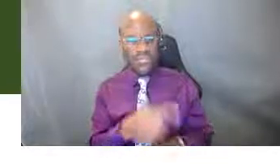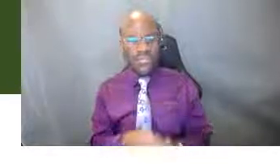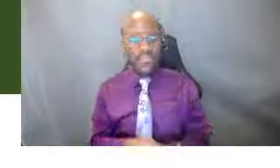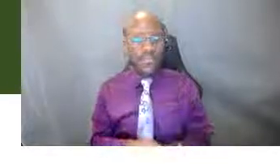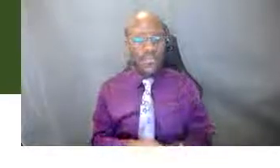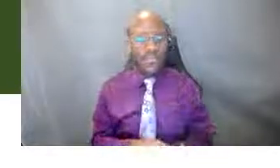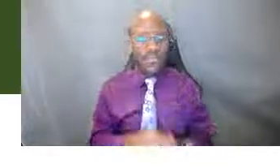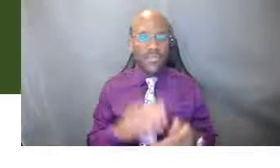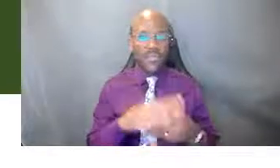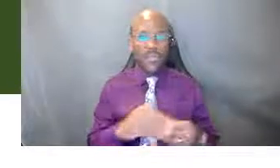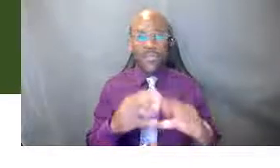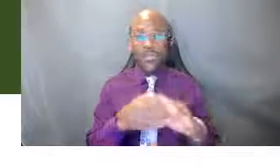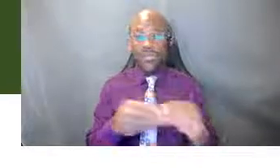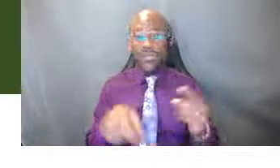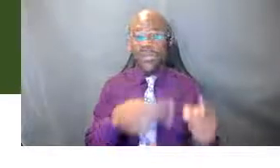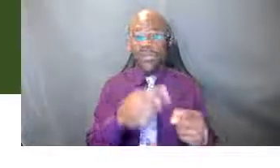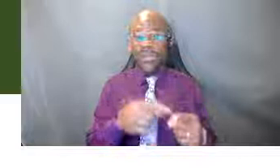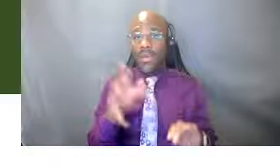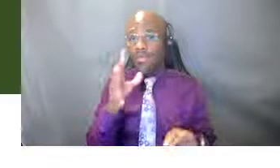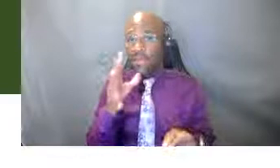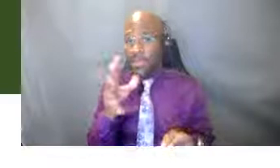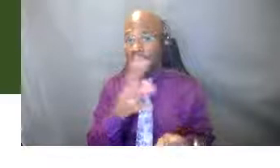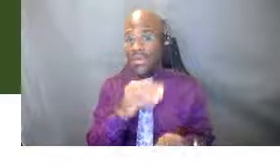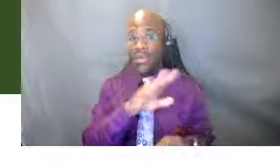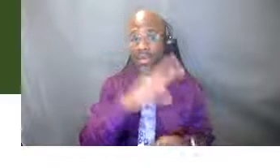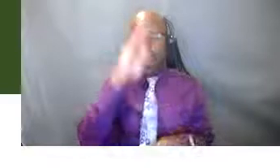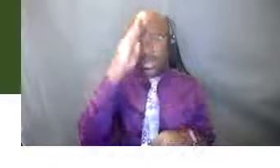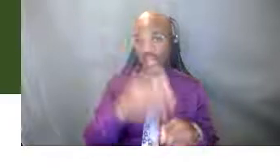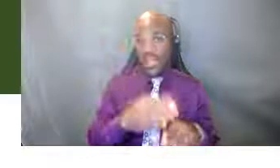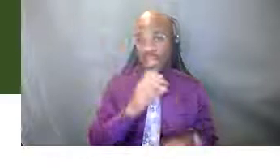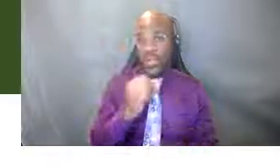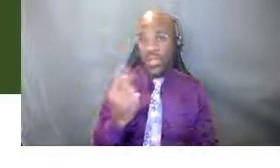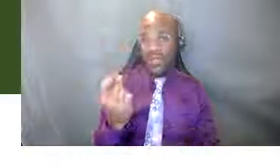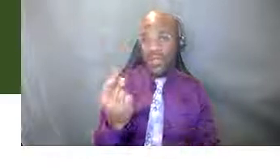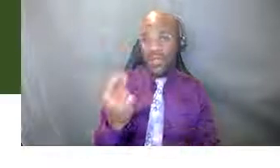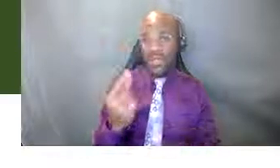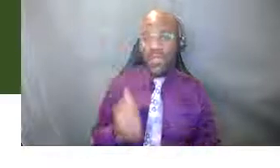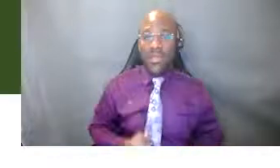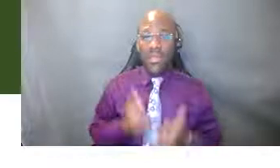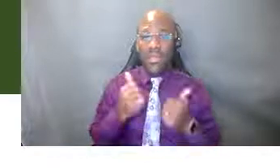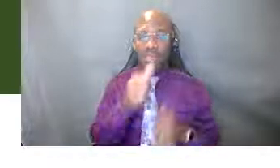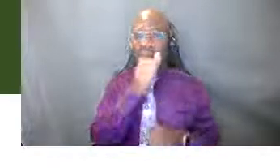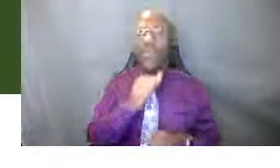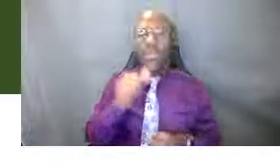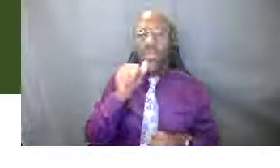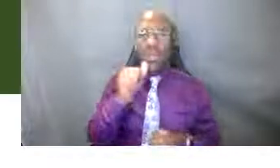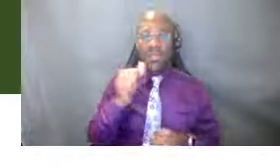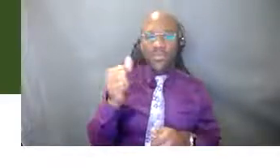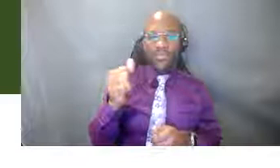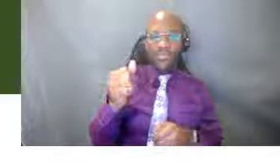about a mother and an 11-year-old and her 11-year-old son who live in rural Arizona. So the son